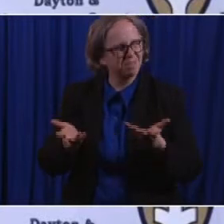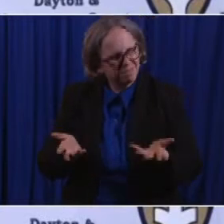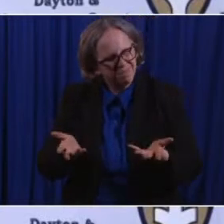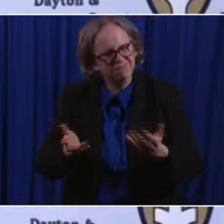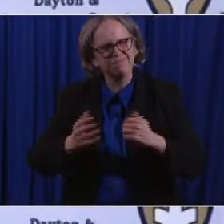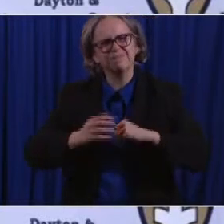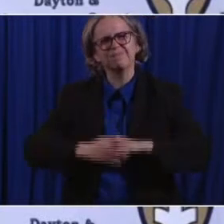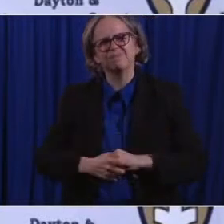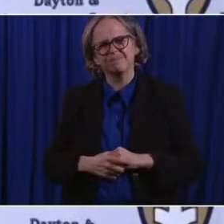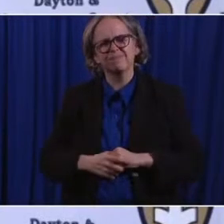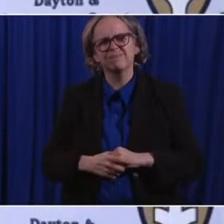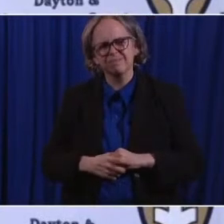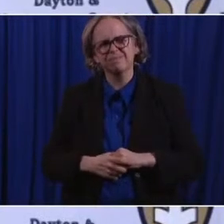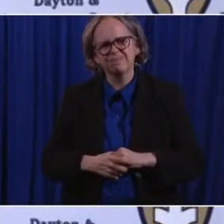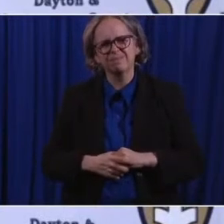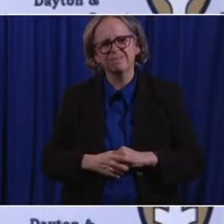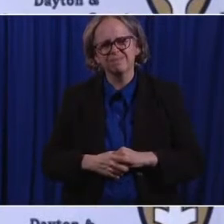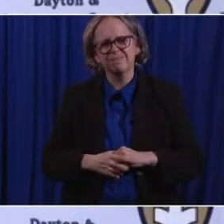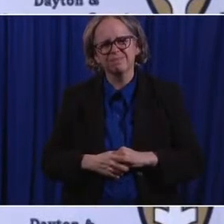So,